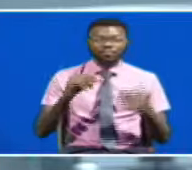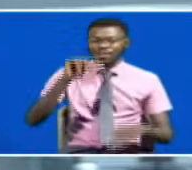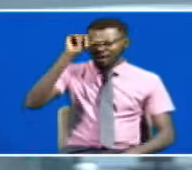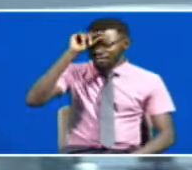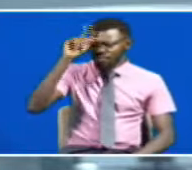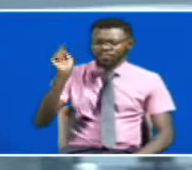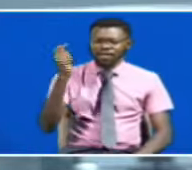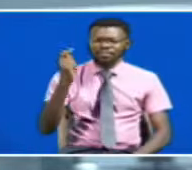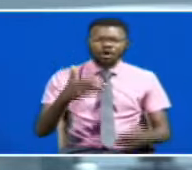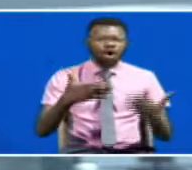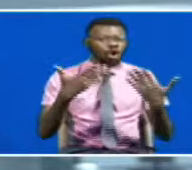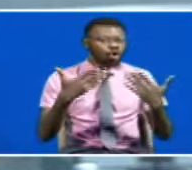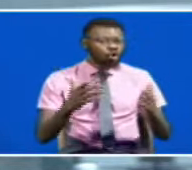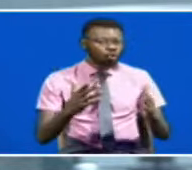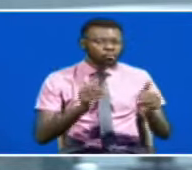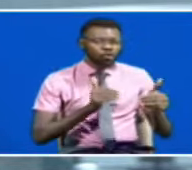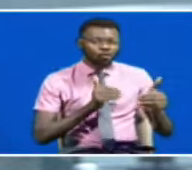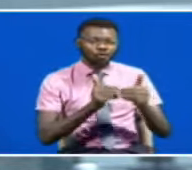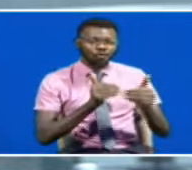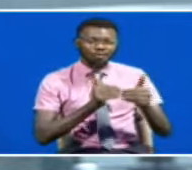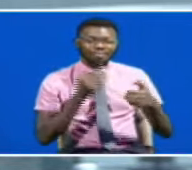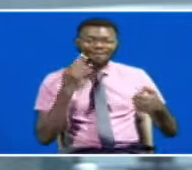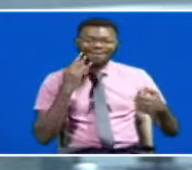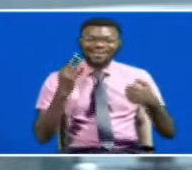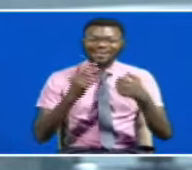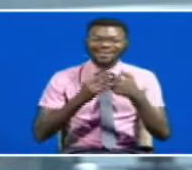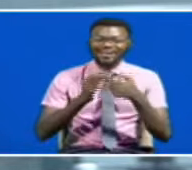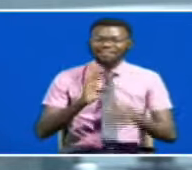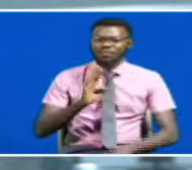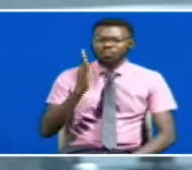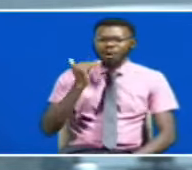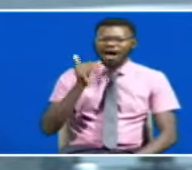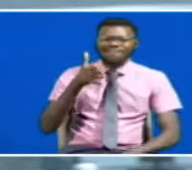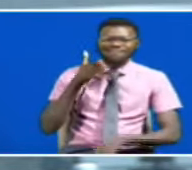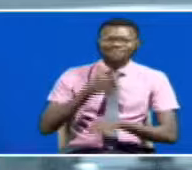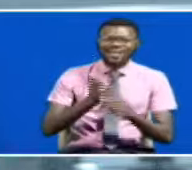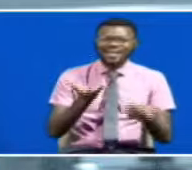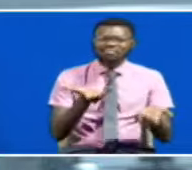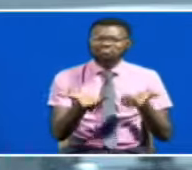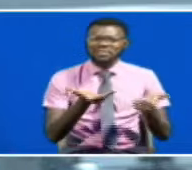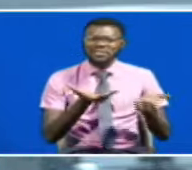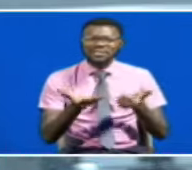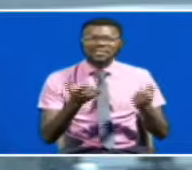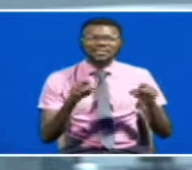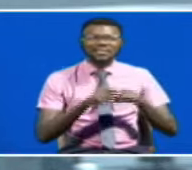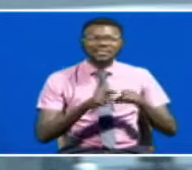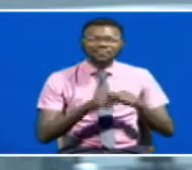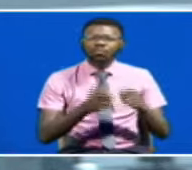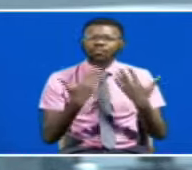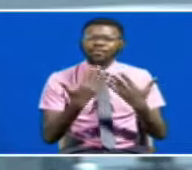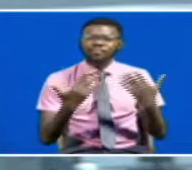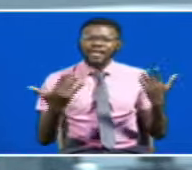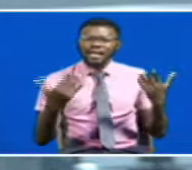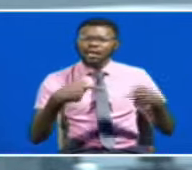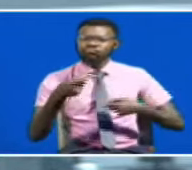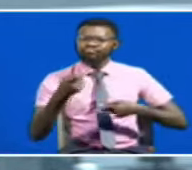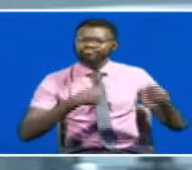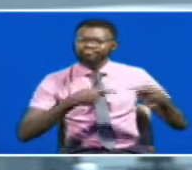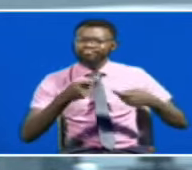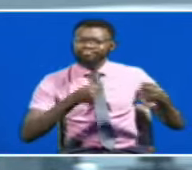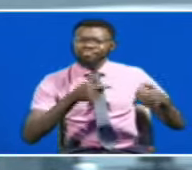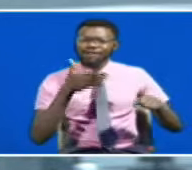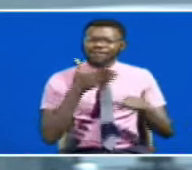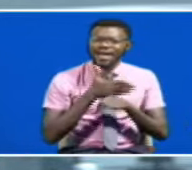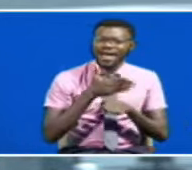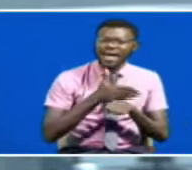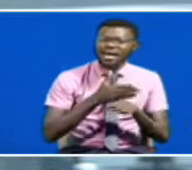loses close to 800 billion shillings to illicit trade, including sale of substandard goods, illegal trafficking, and